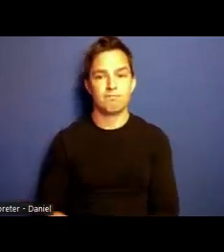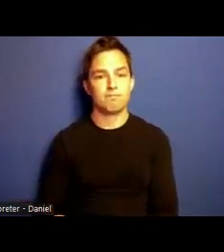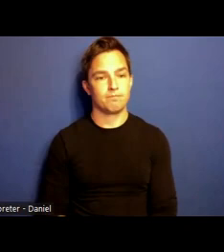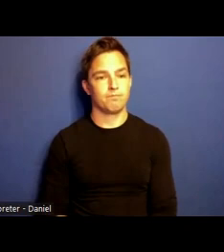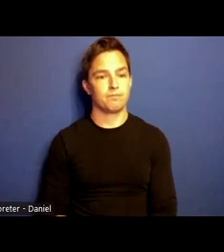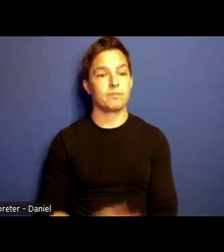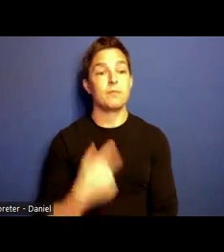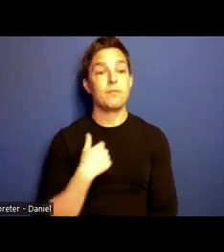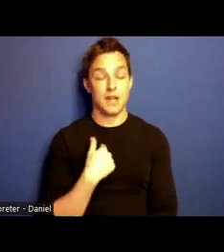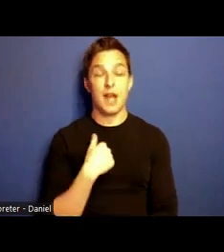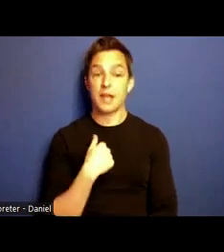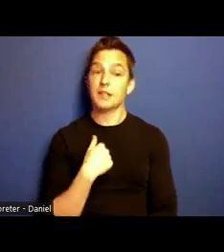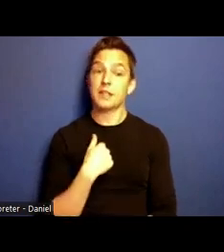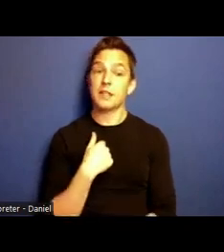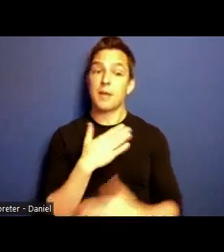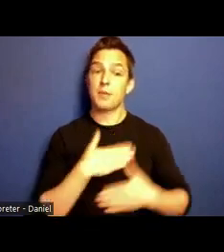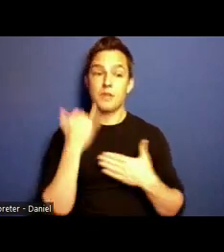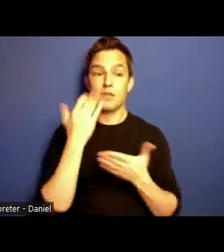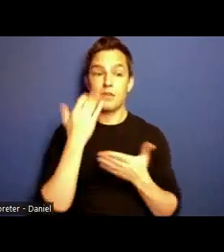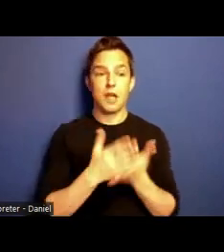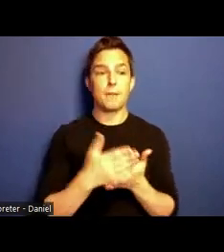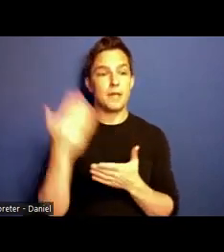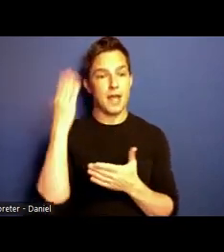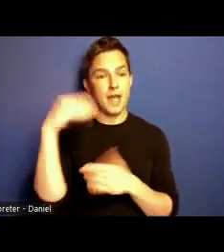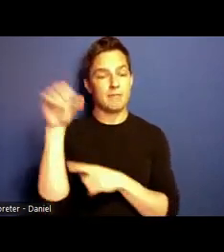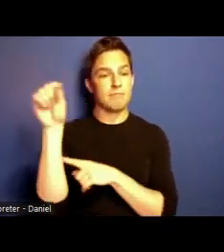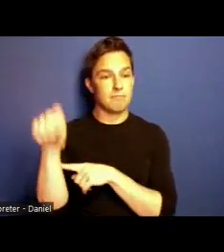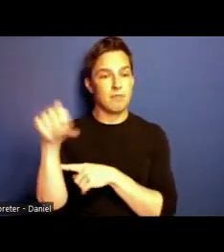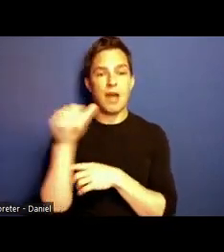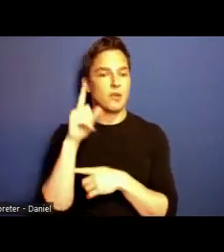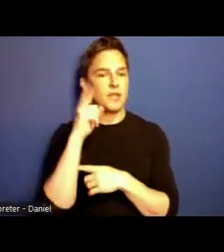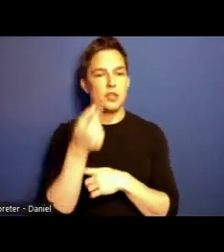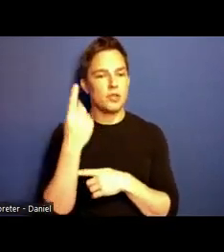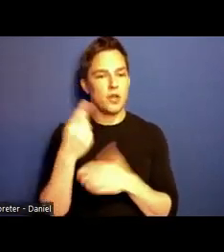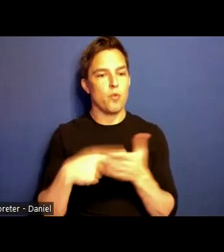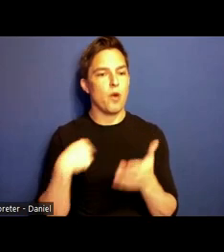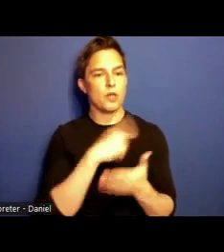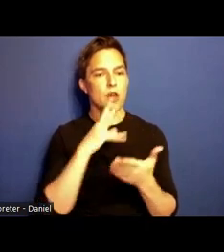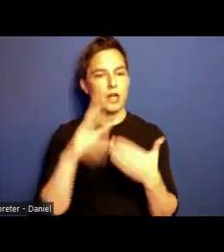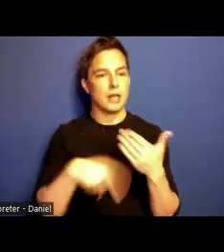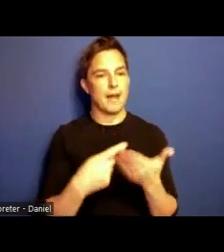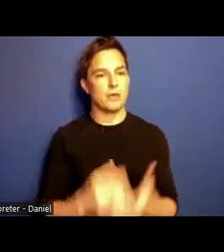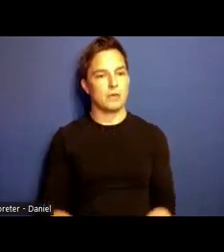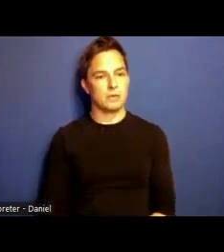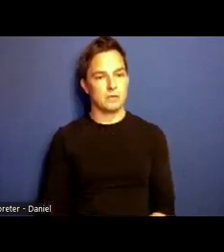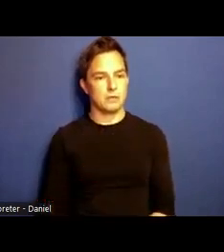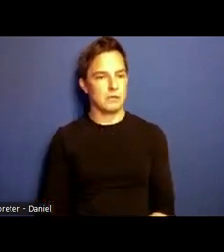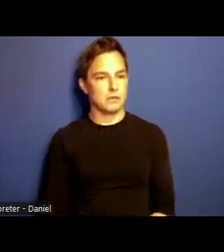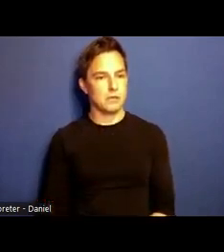And I would appreciate it if you would stop shaking your head in agreement when I don't think you understand what we are talking about.